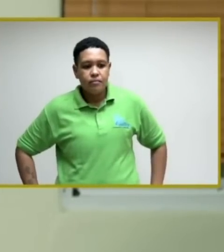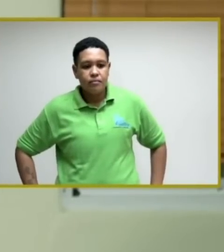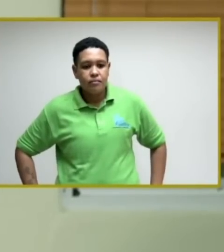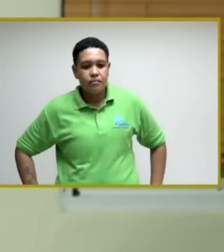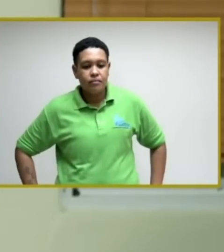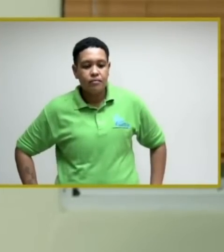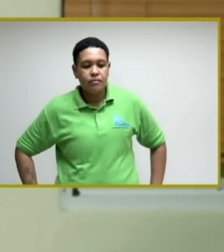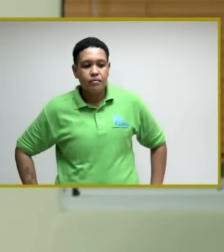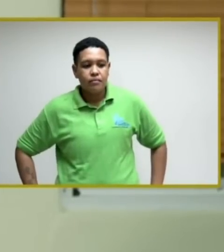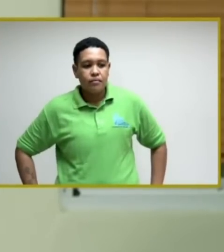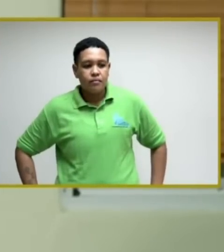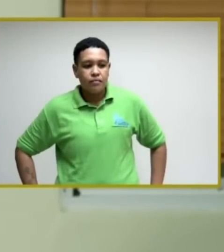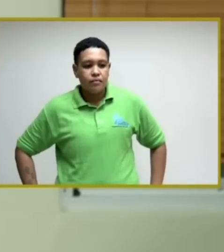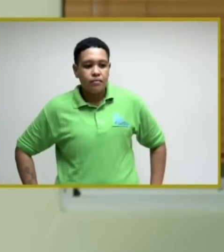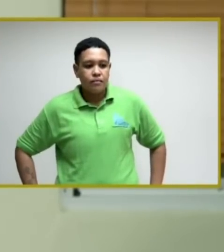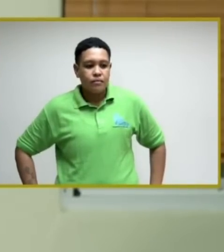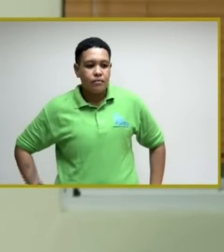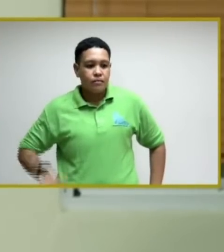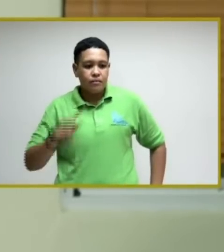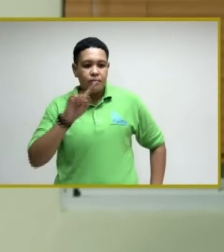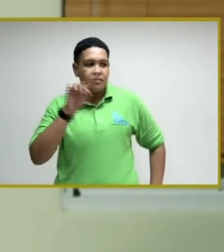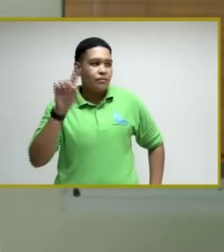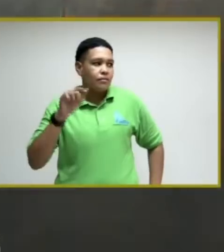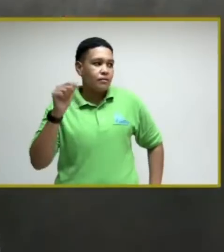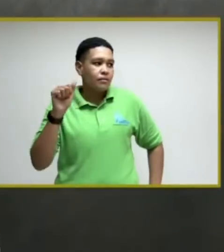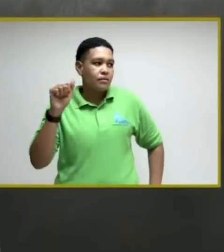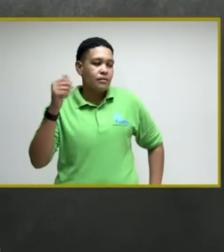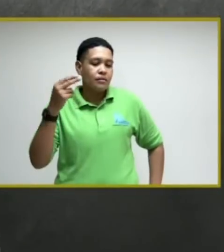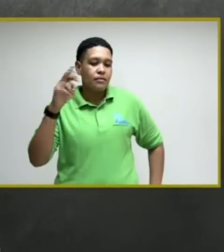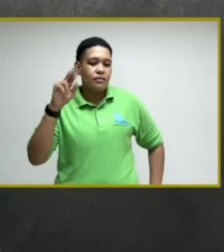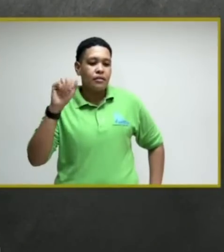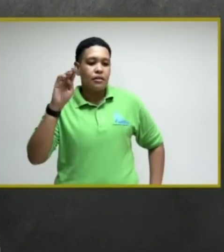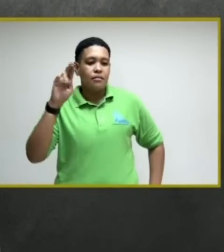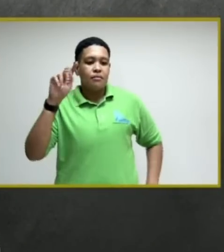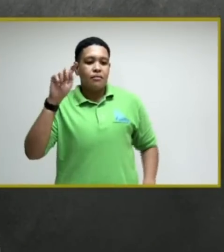Thank you very much, Seymour. We're going to go to Zara Burton.